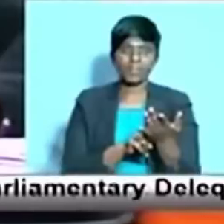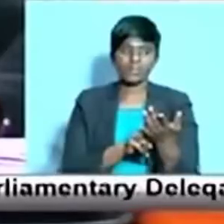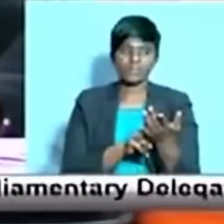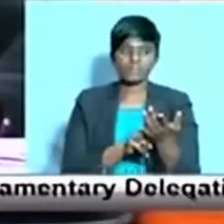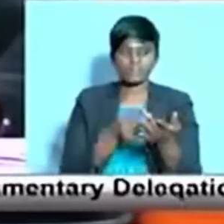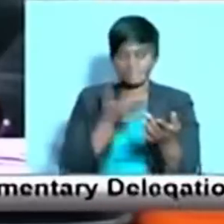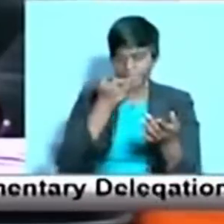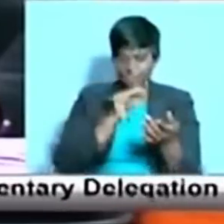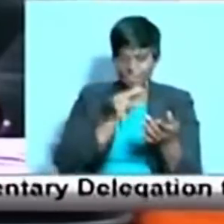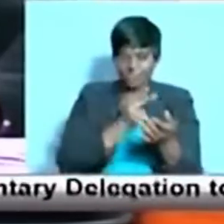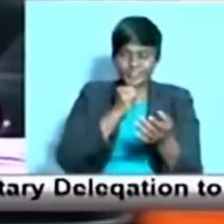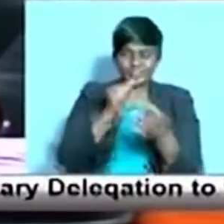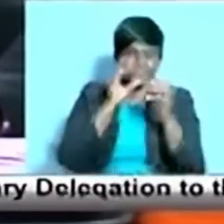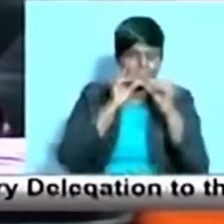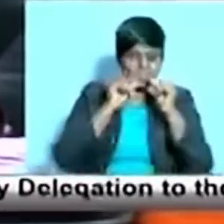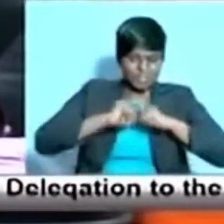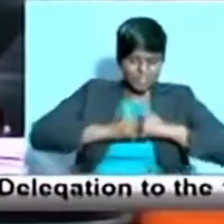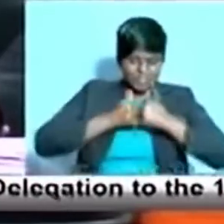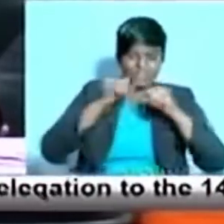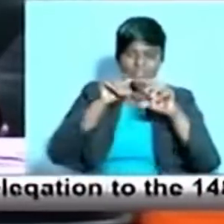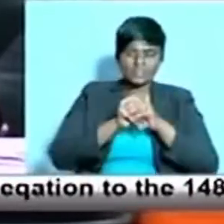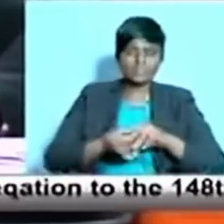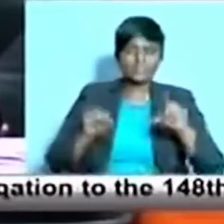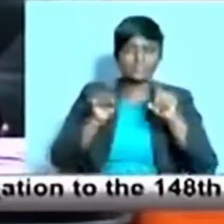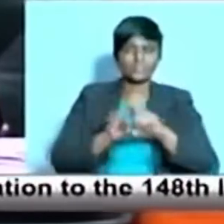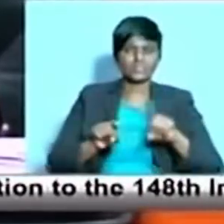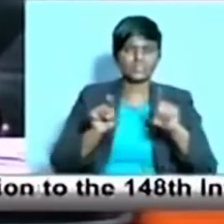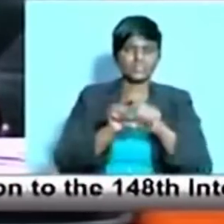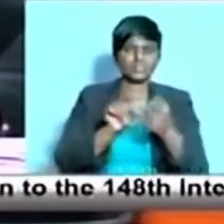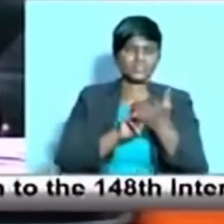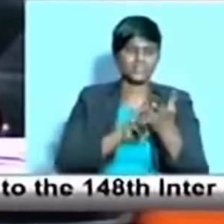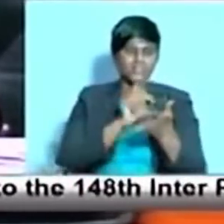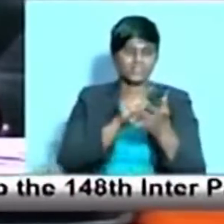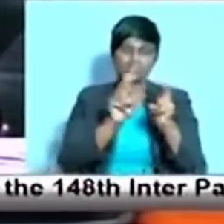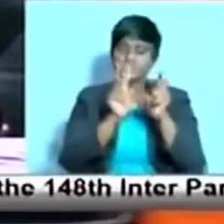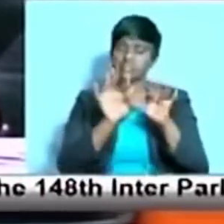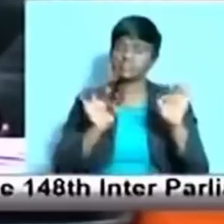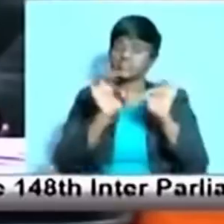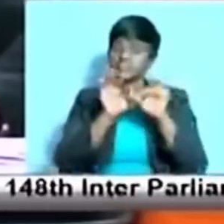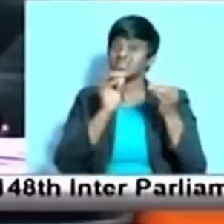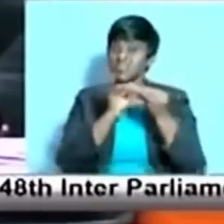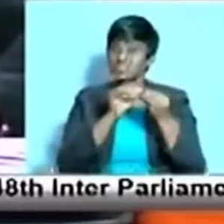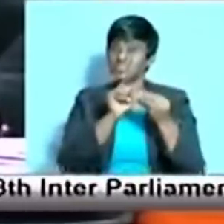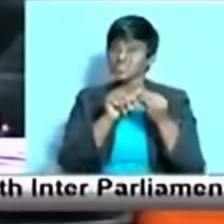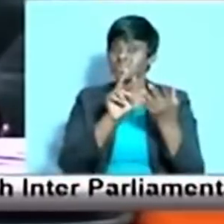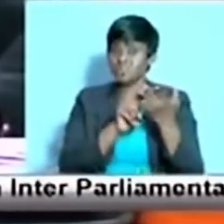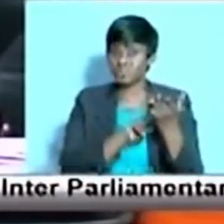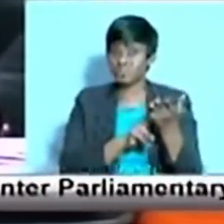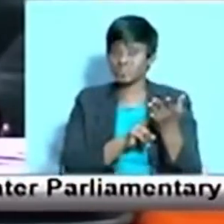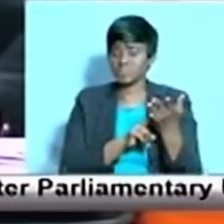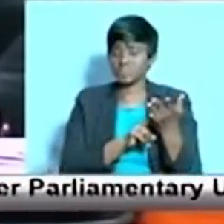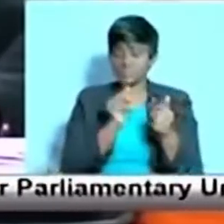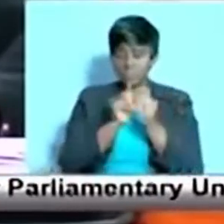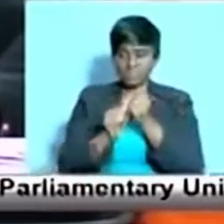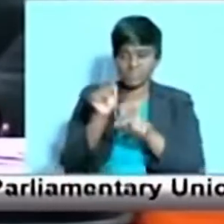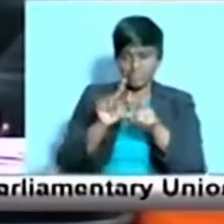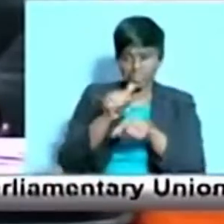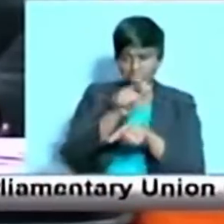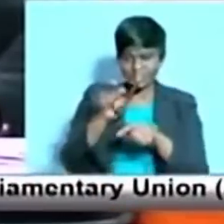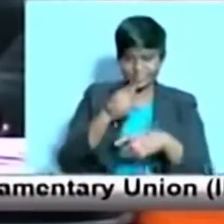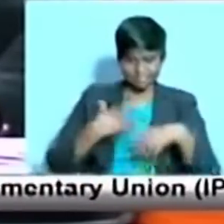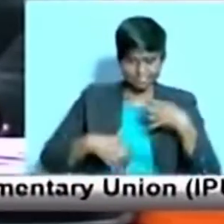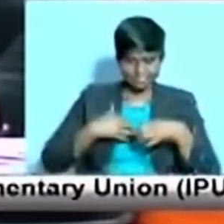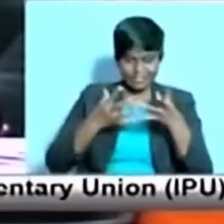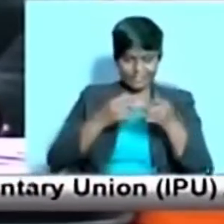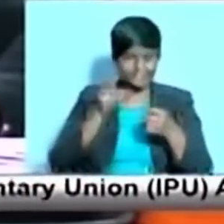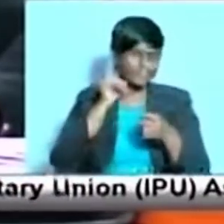Let's not debate ourselves in this report. It's a very important report, which people are eager to listen